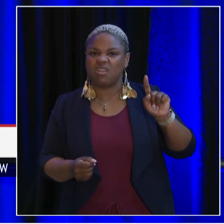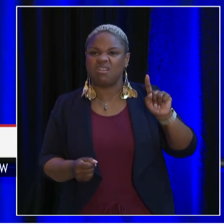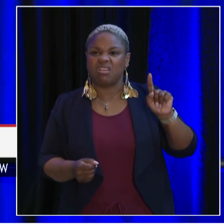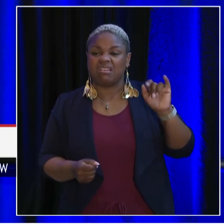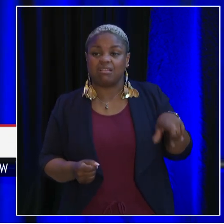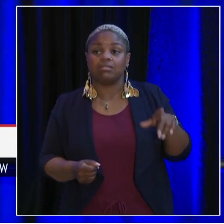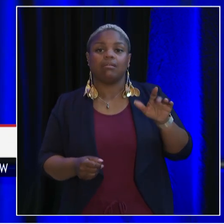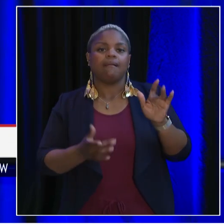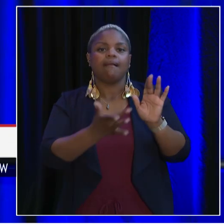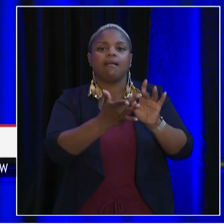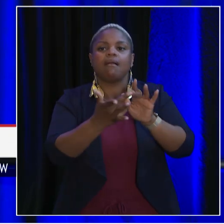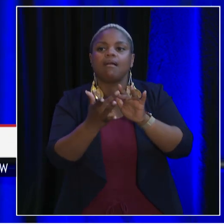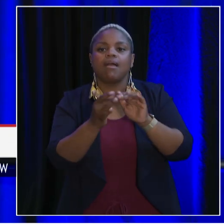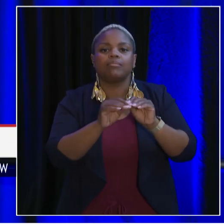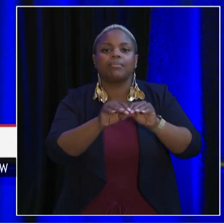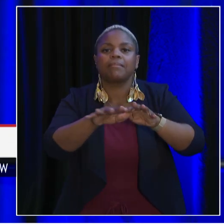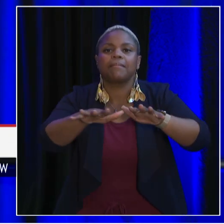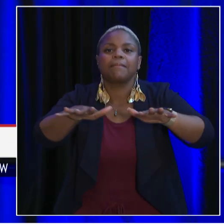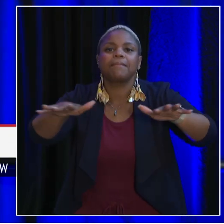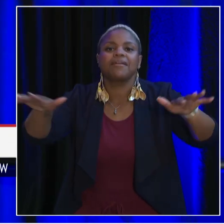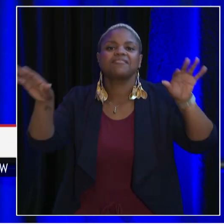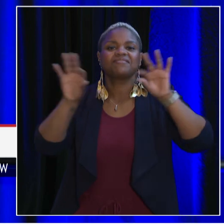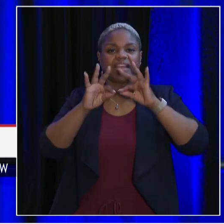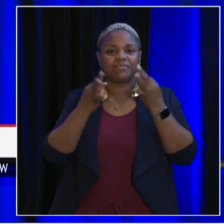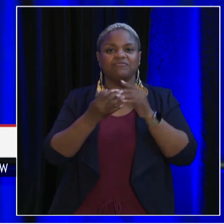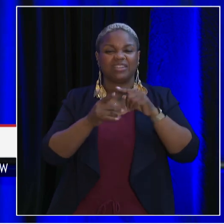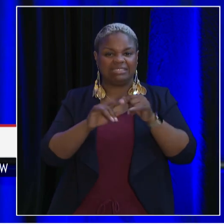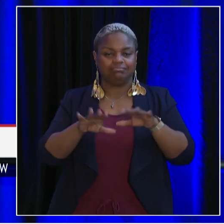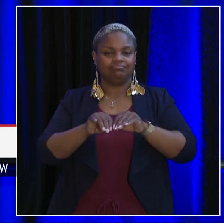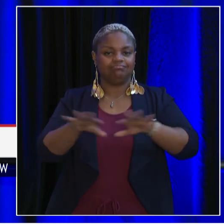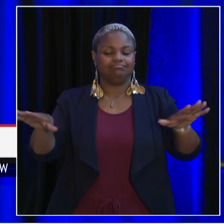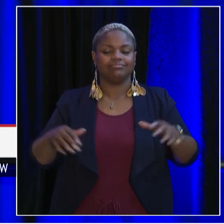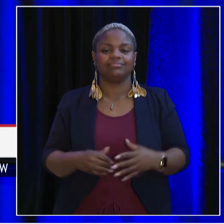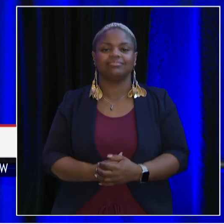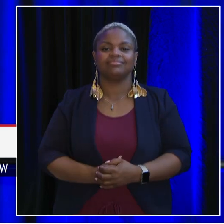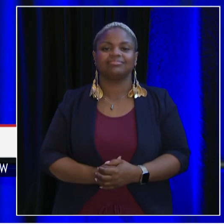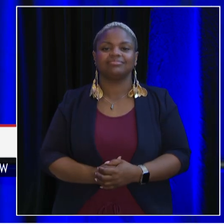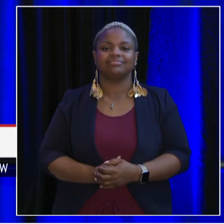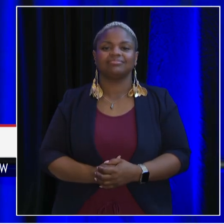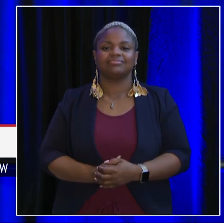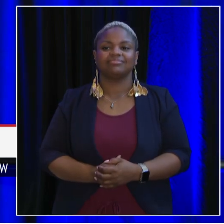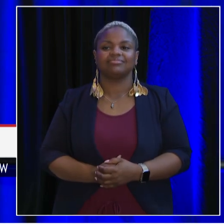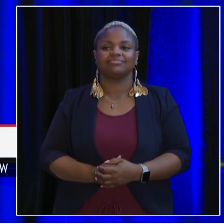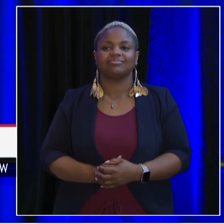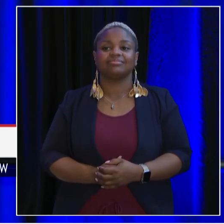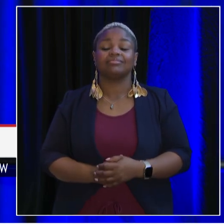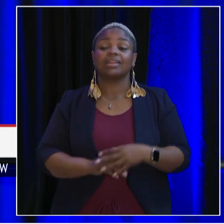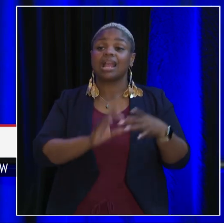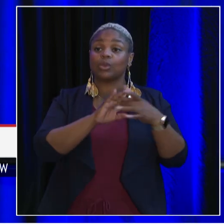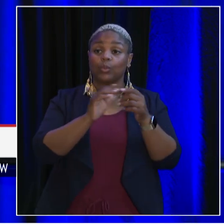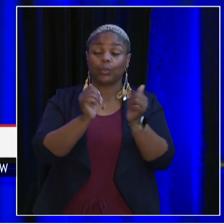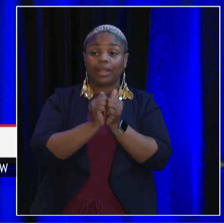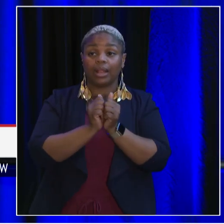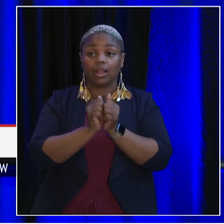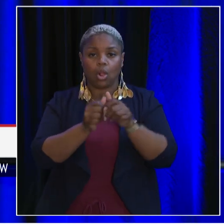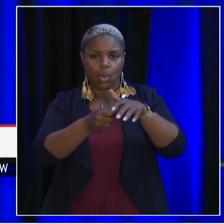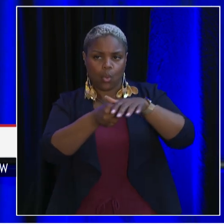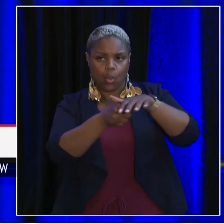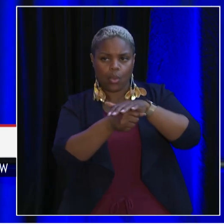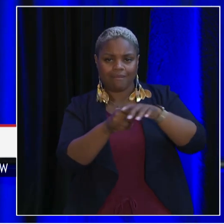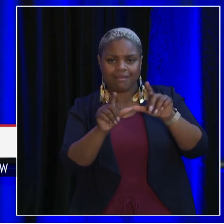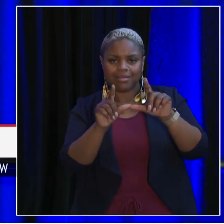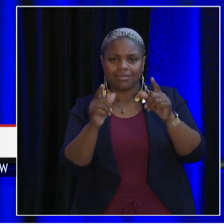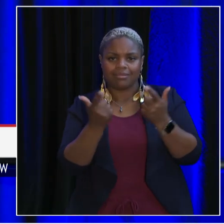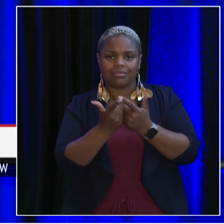their coworkers, and ask them to do the same. And then they can connect with their local League of Women Voters to join in the chorus of